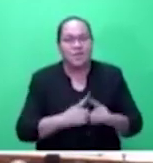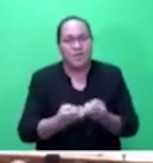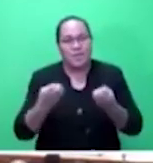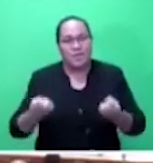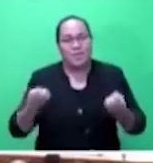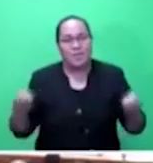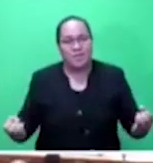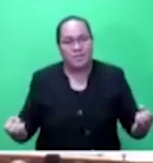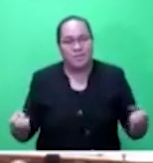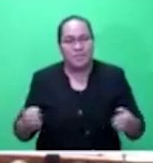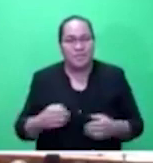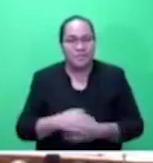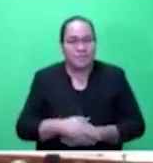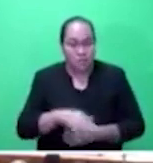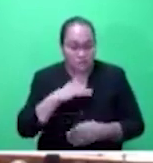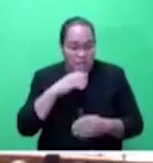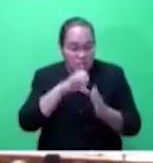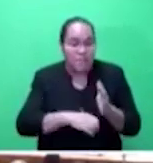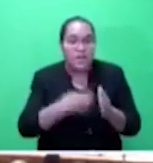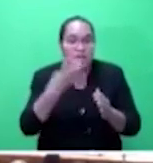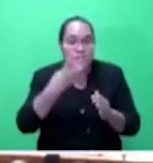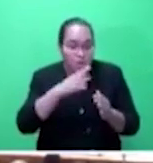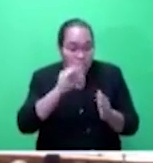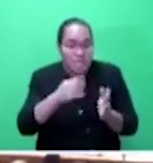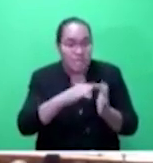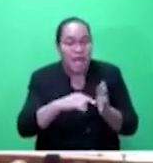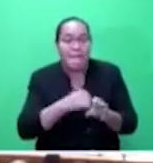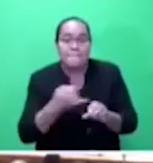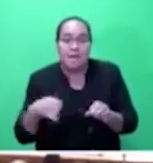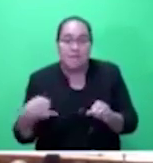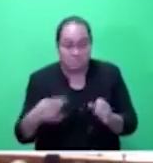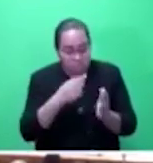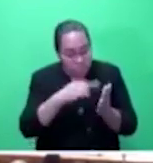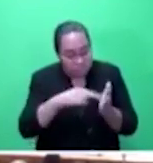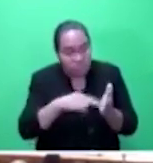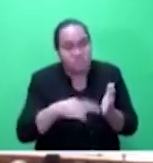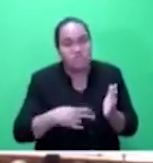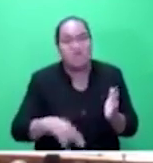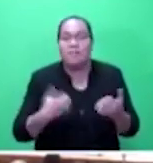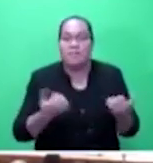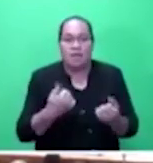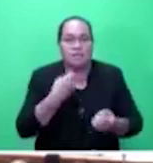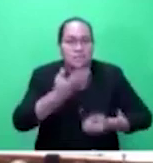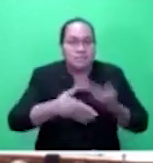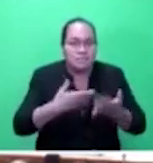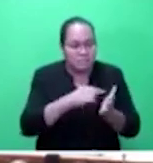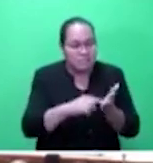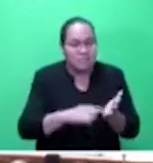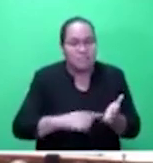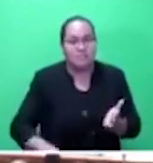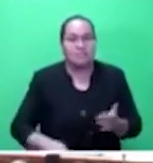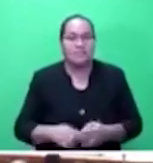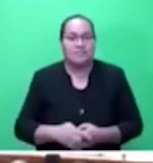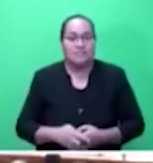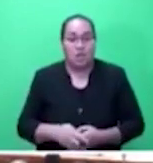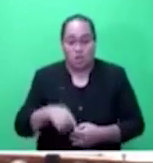medicaments under Chapter 30 and medical equipment under Chapter 90 of the Customs Tariff. To this end, the Customs Tariff